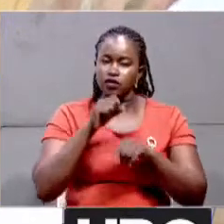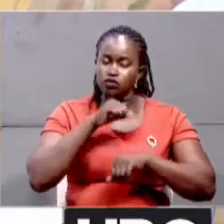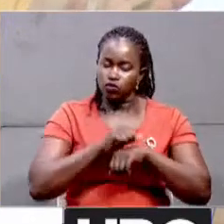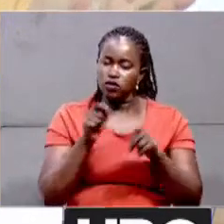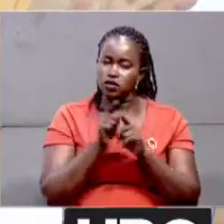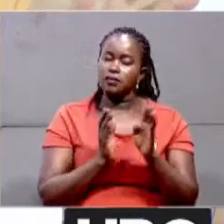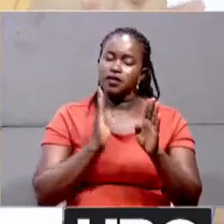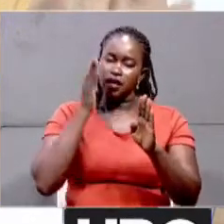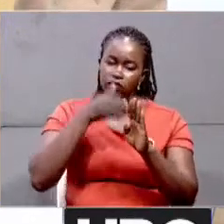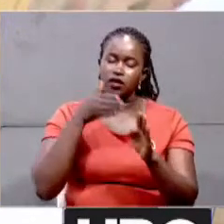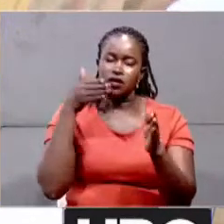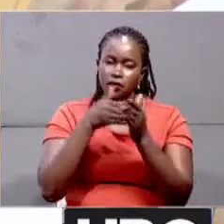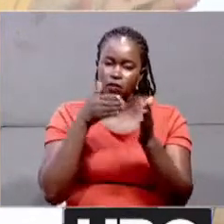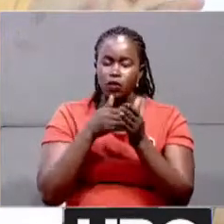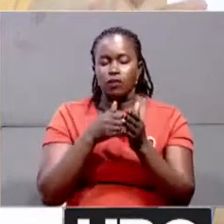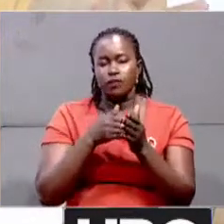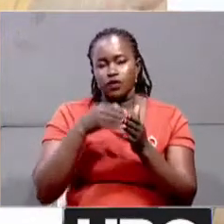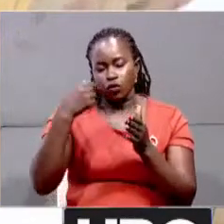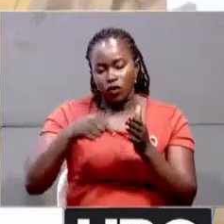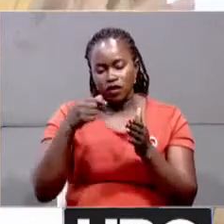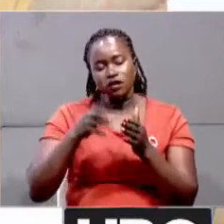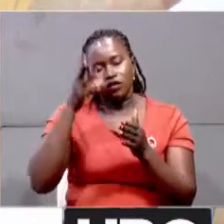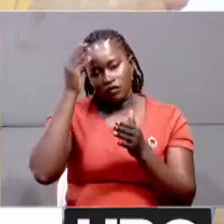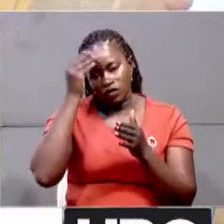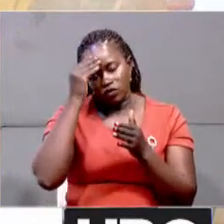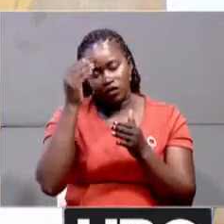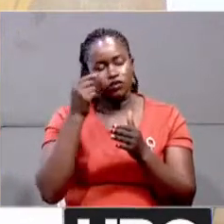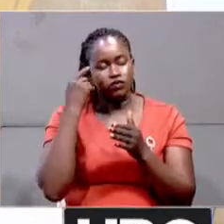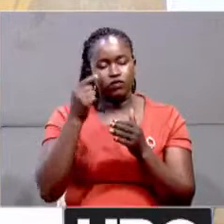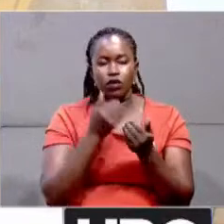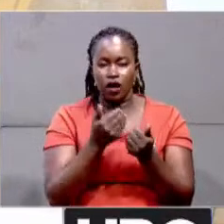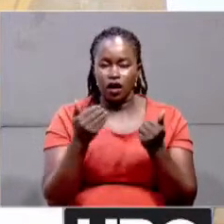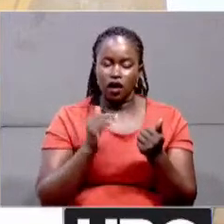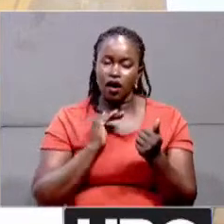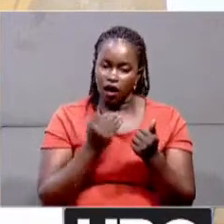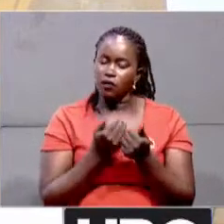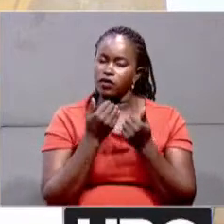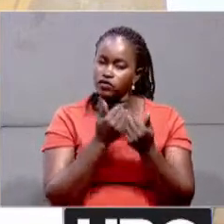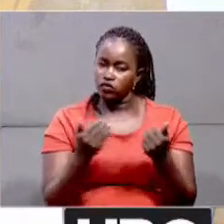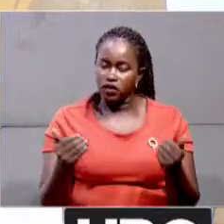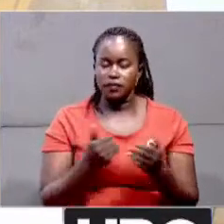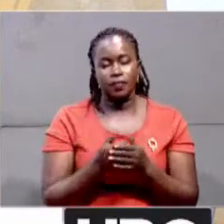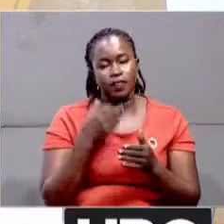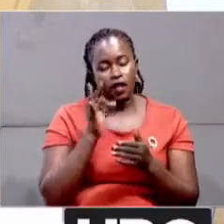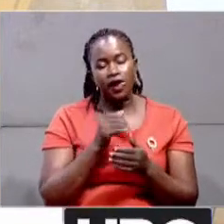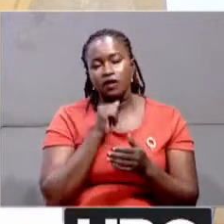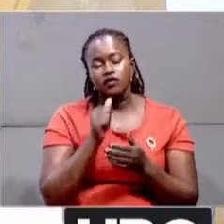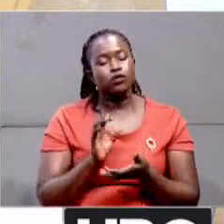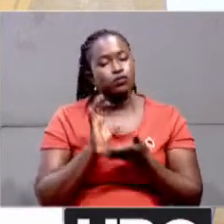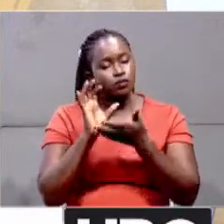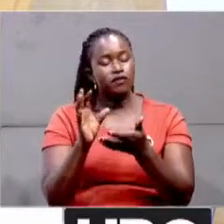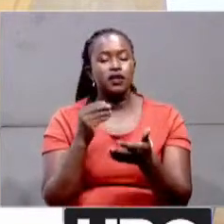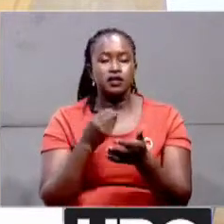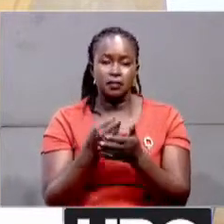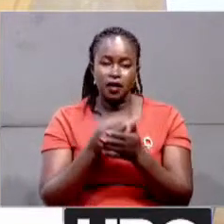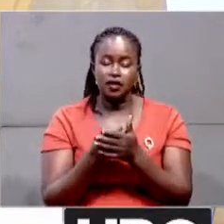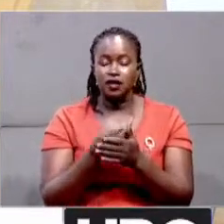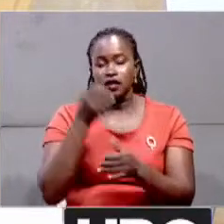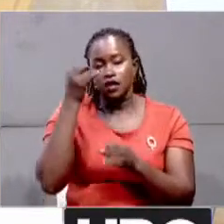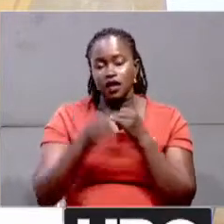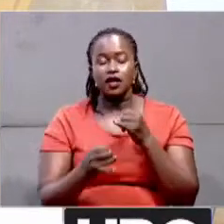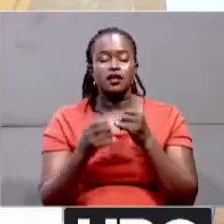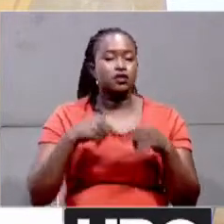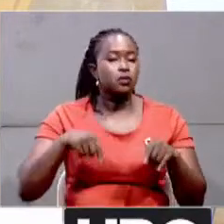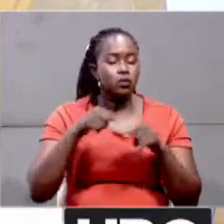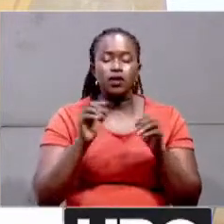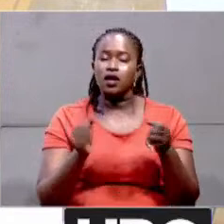the performance of education and the quality of education of our children. When we don't provide the money, at the end of it, we